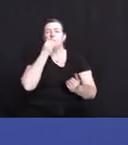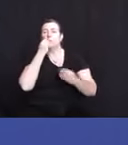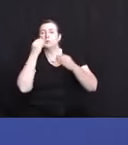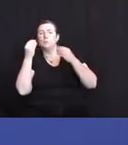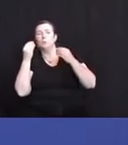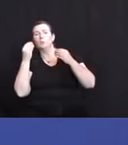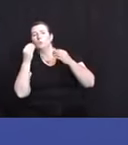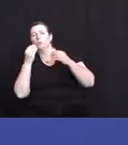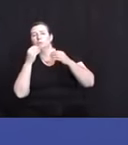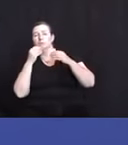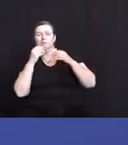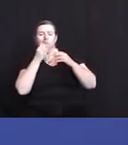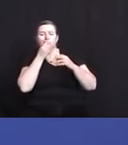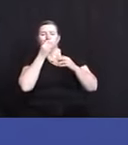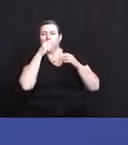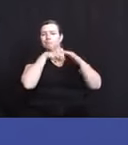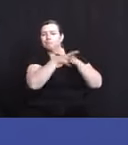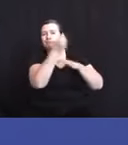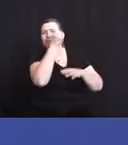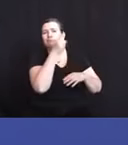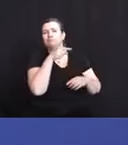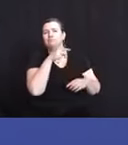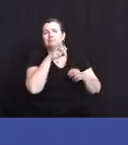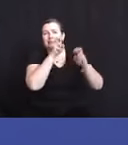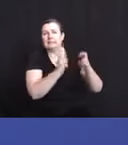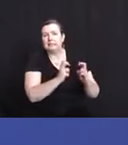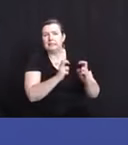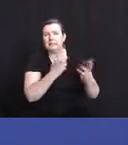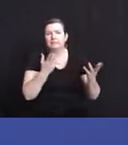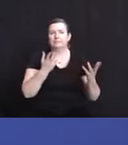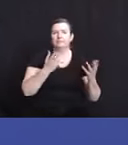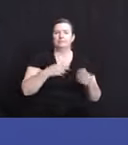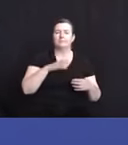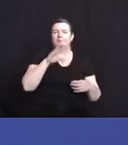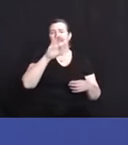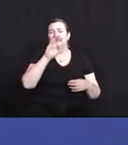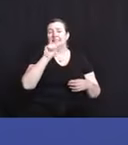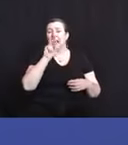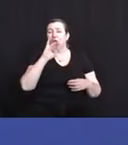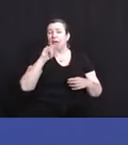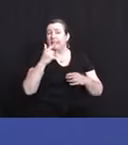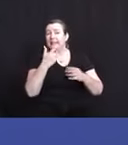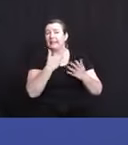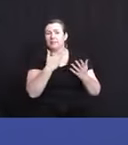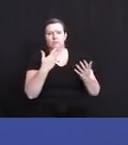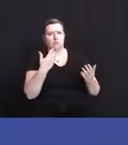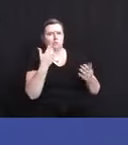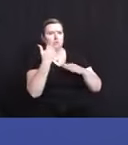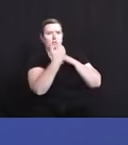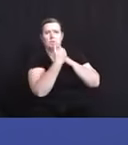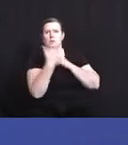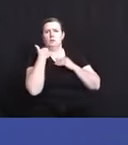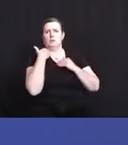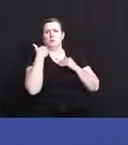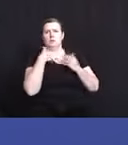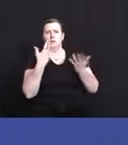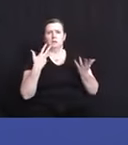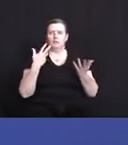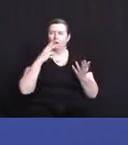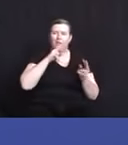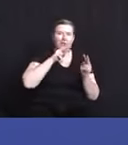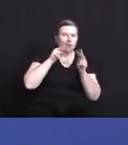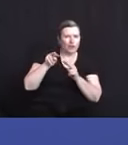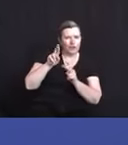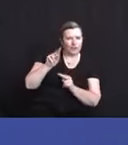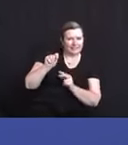us for that guidance, and we want to not just say, hey, listen, it's going to be tomorrow, but this is the data that we're looking at, and this is the runway we're giving you.